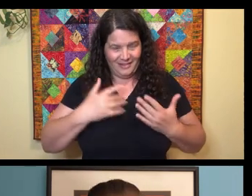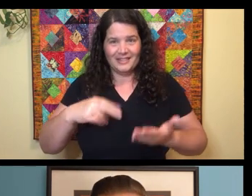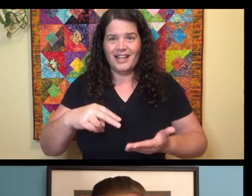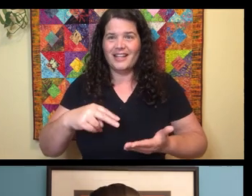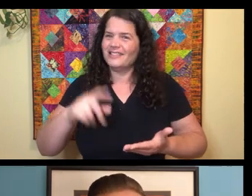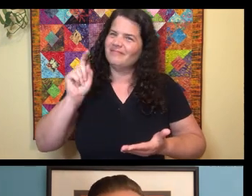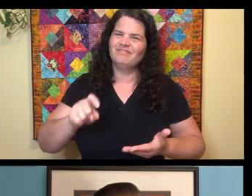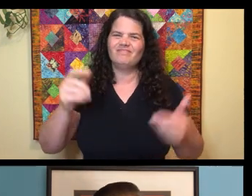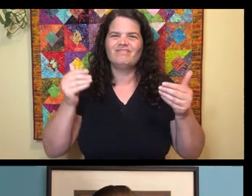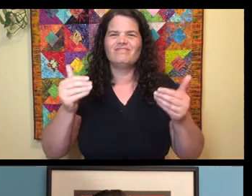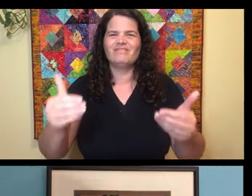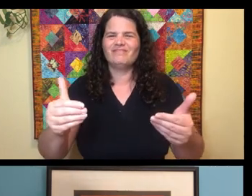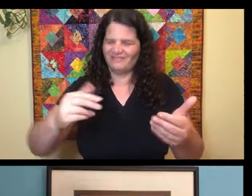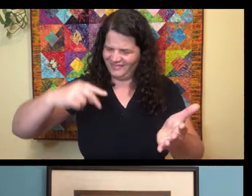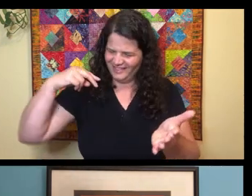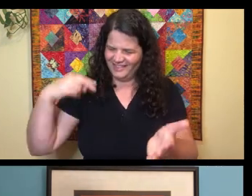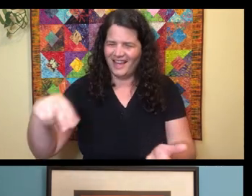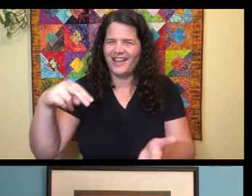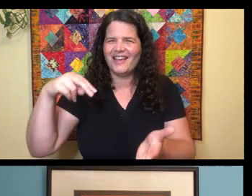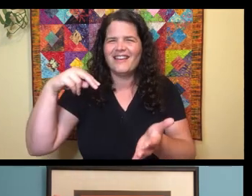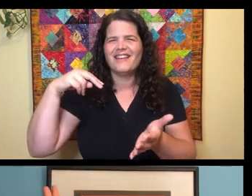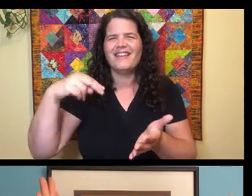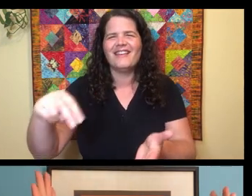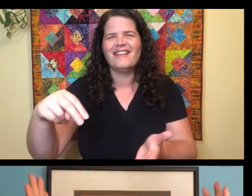Spirit says dance, Spirit says